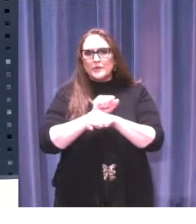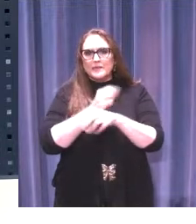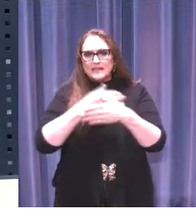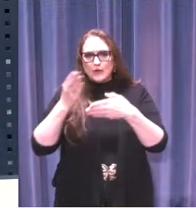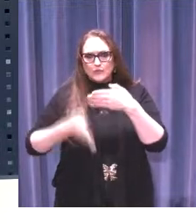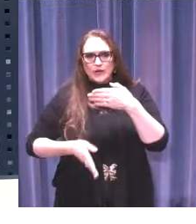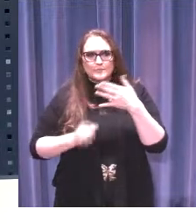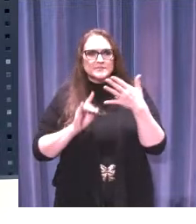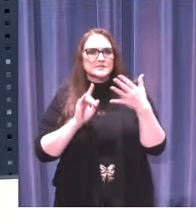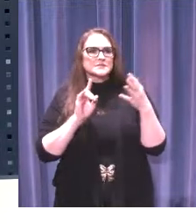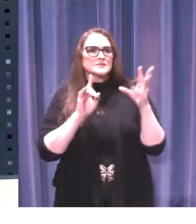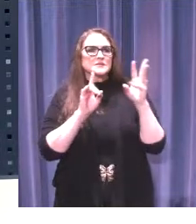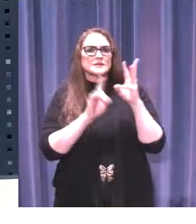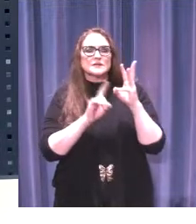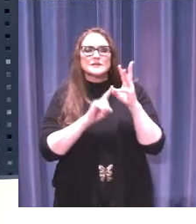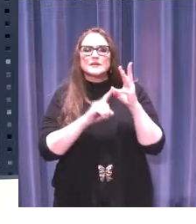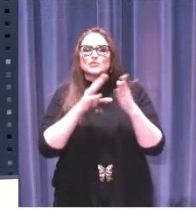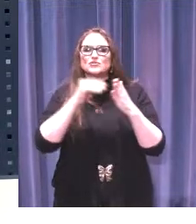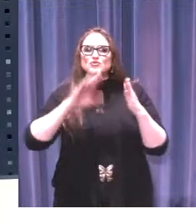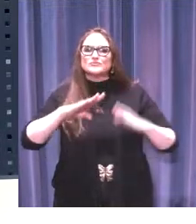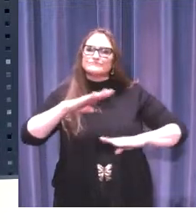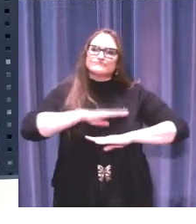and student satisfaction,